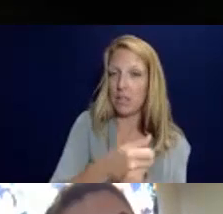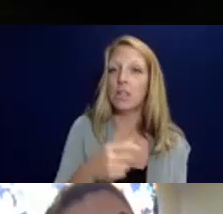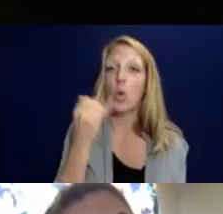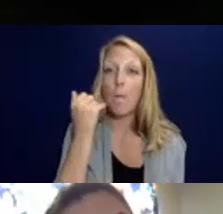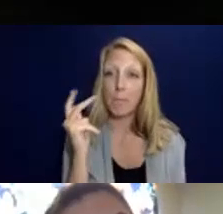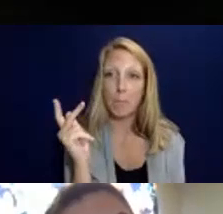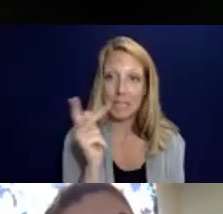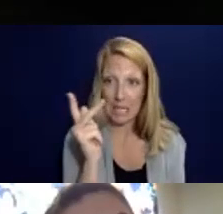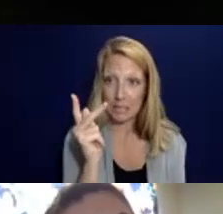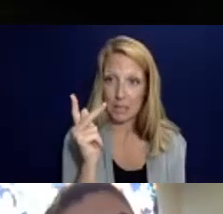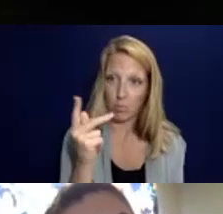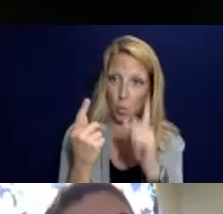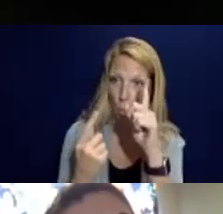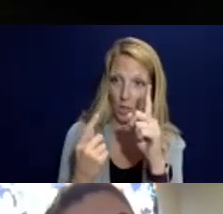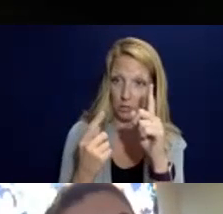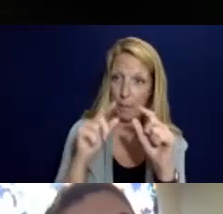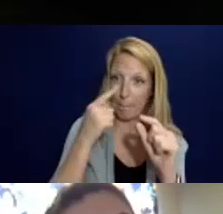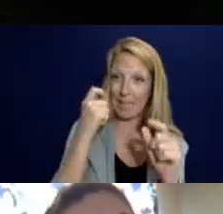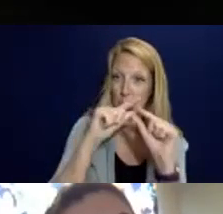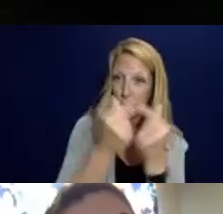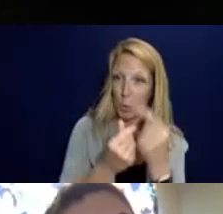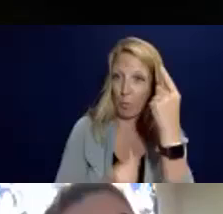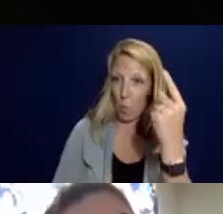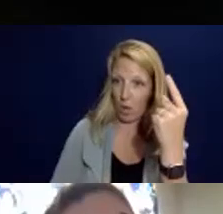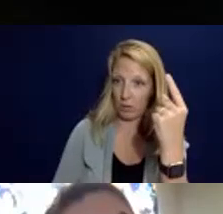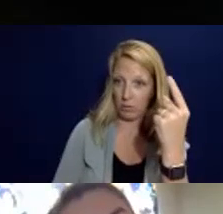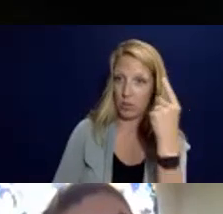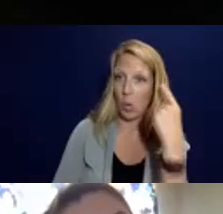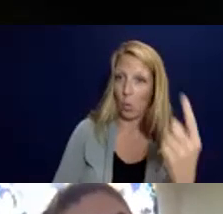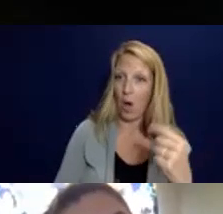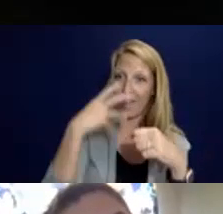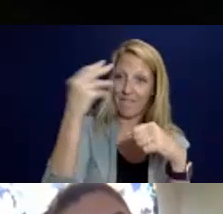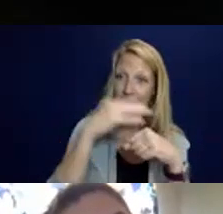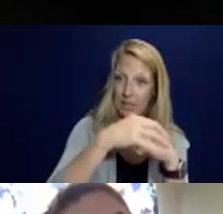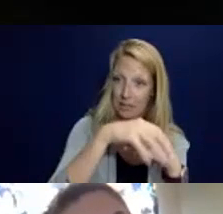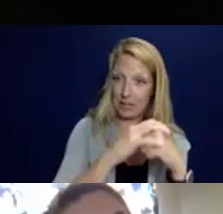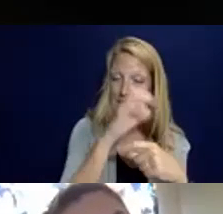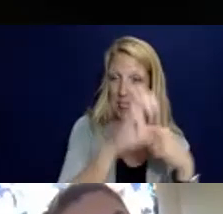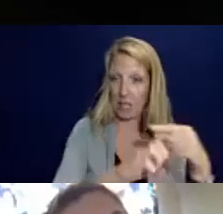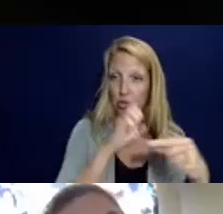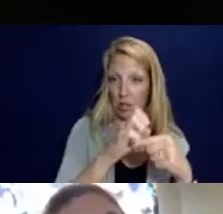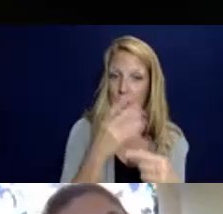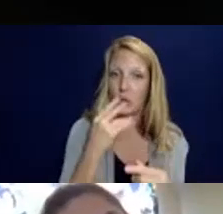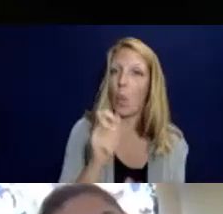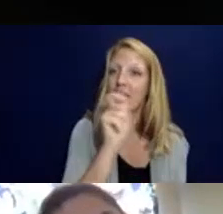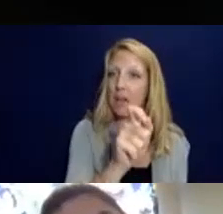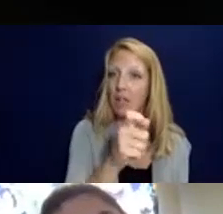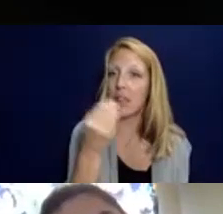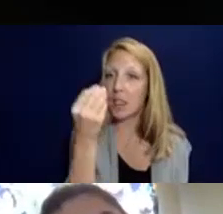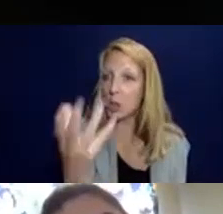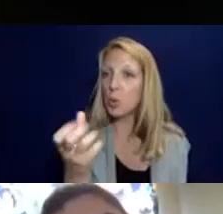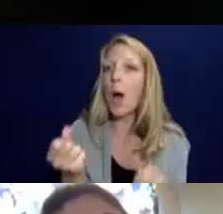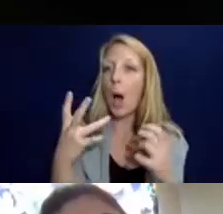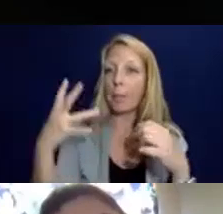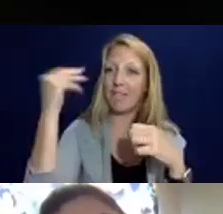group 1. 1 dot represents 1 valence electrons. So those dots represent the number of valence electrons. You